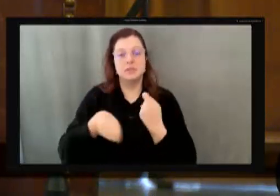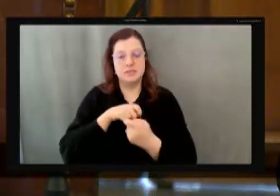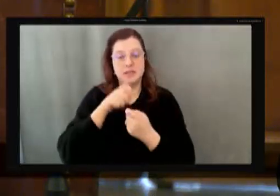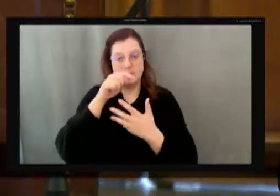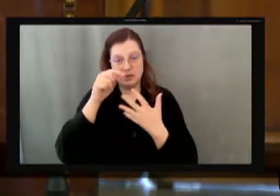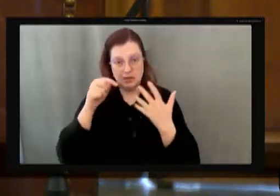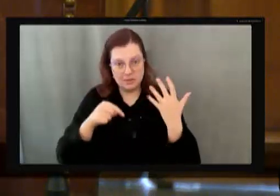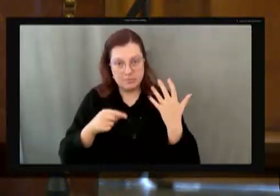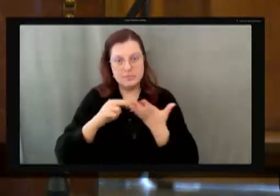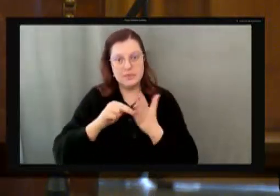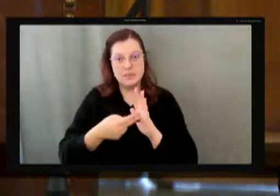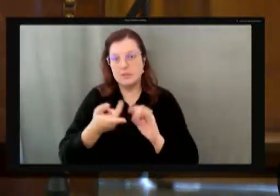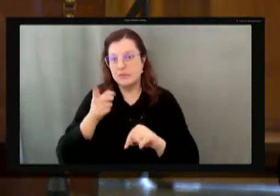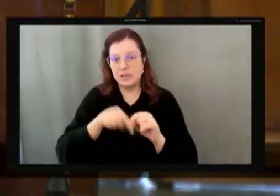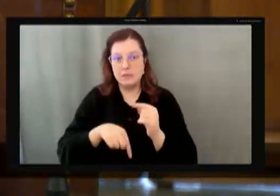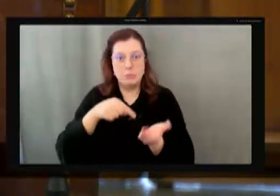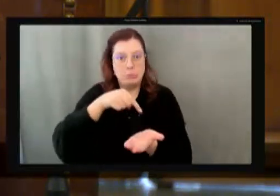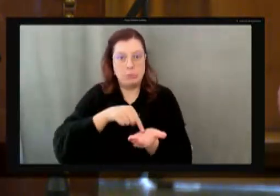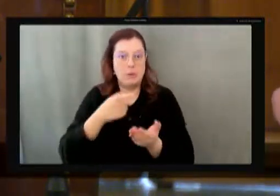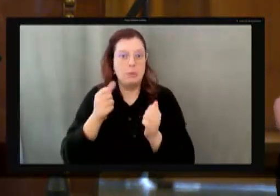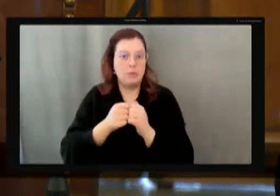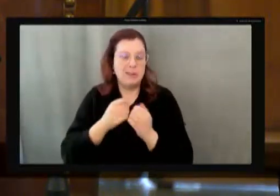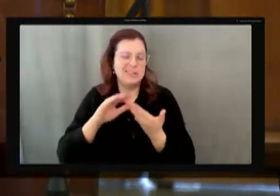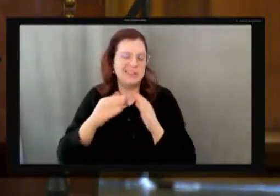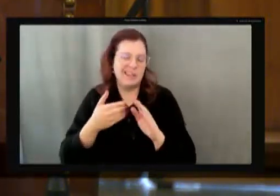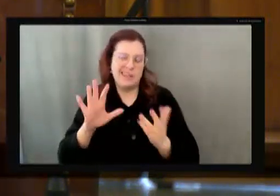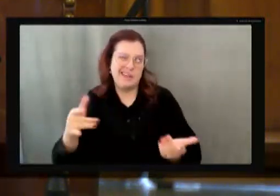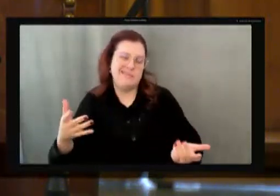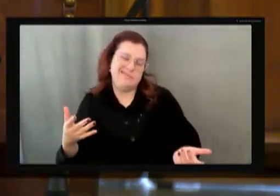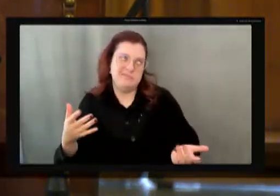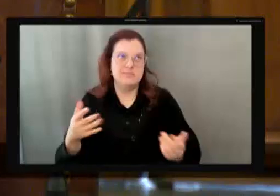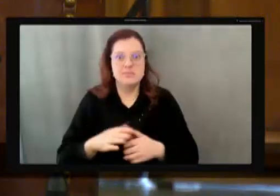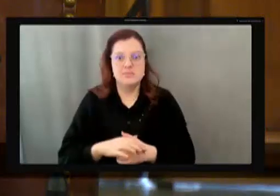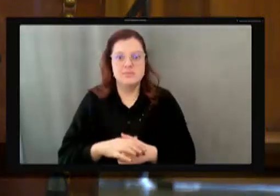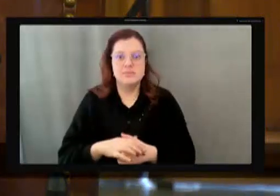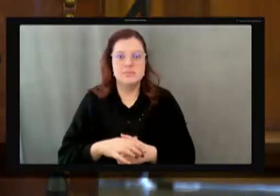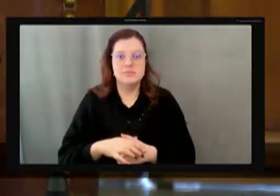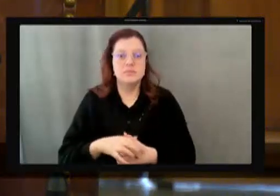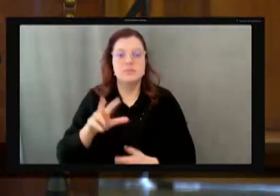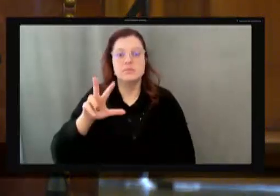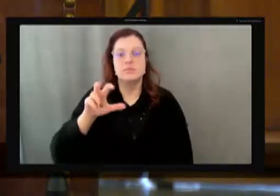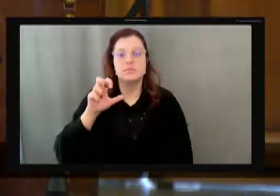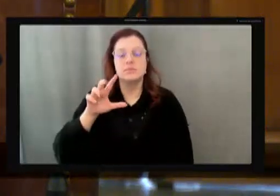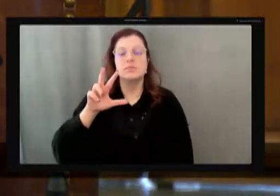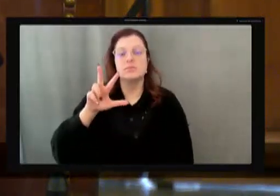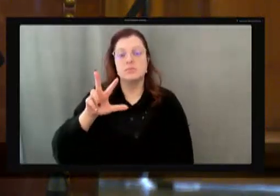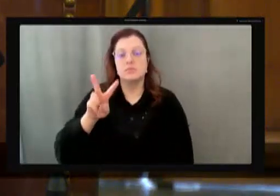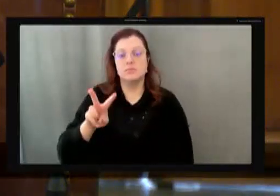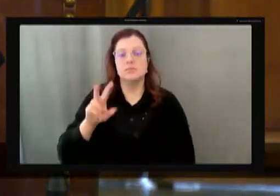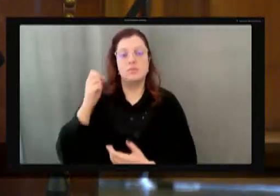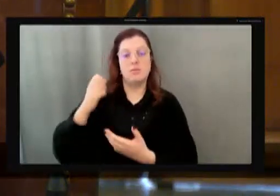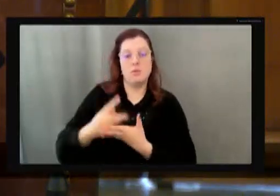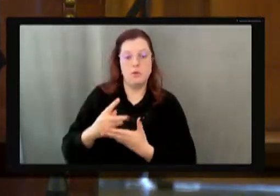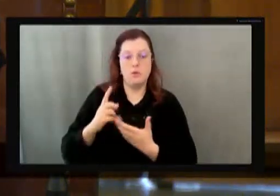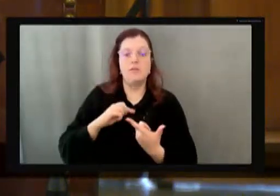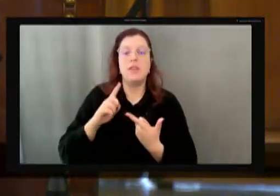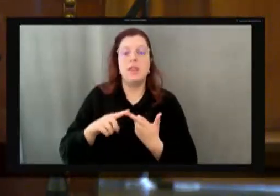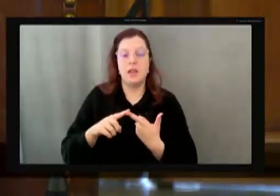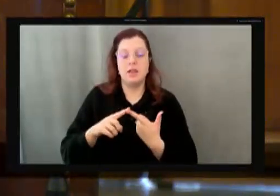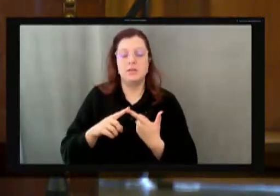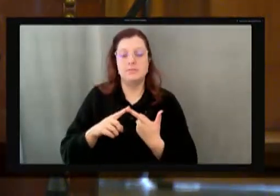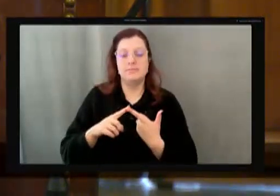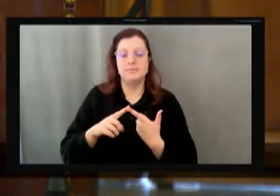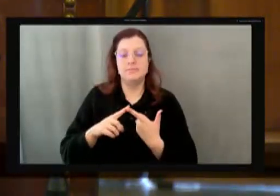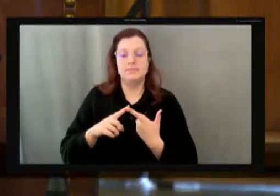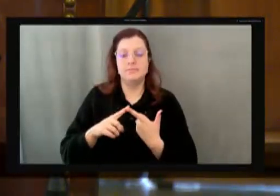already be in debt to the city, you know, that kind of thing. And then so 332 approved. And then since there's